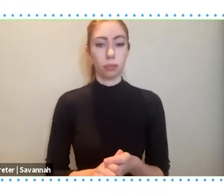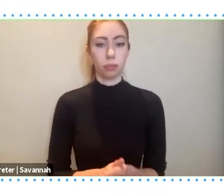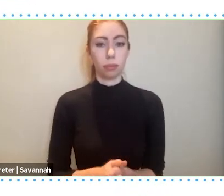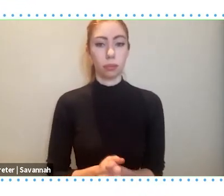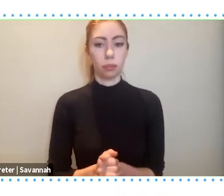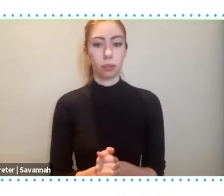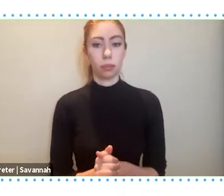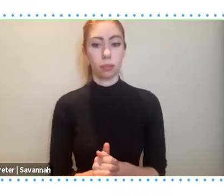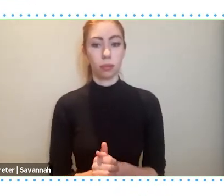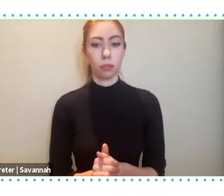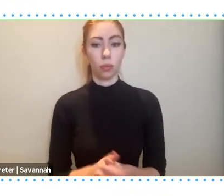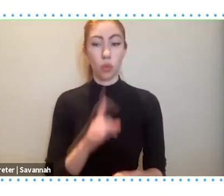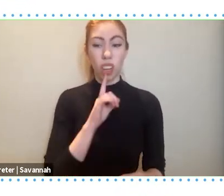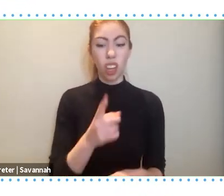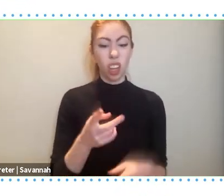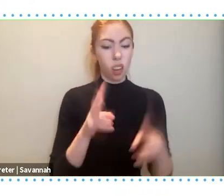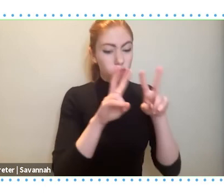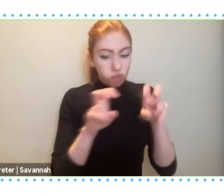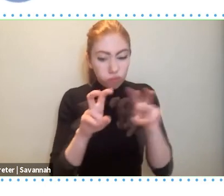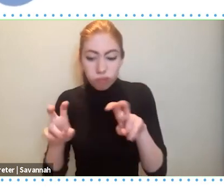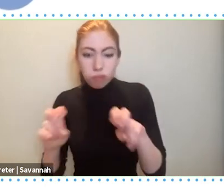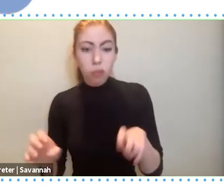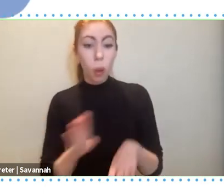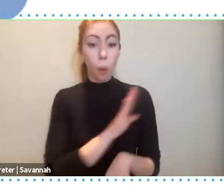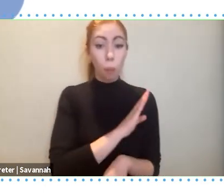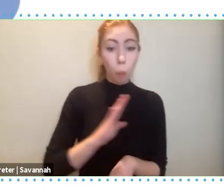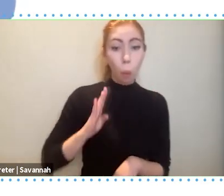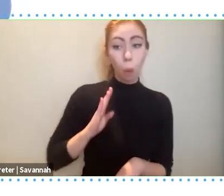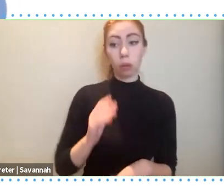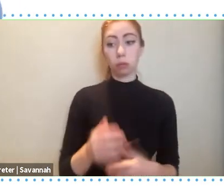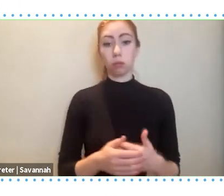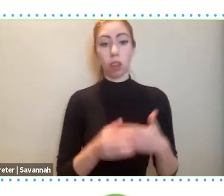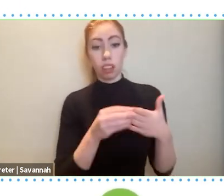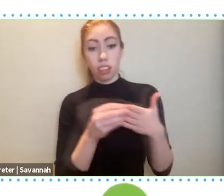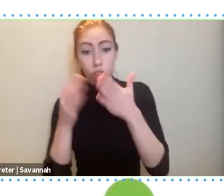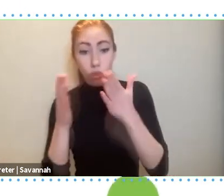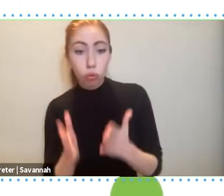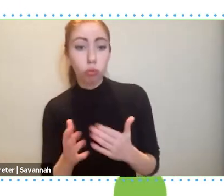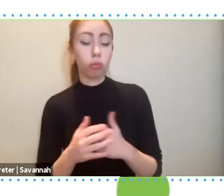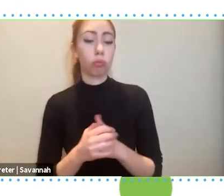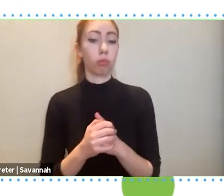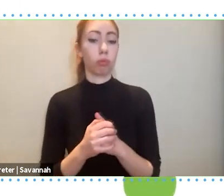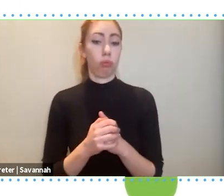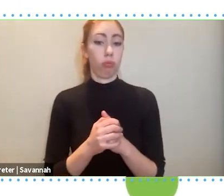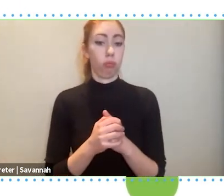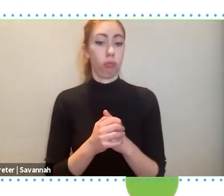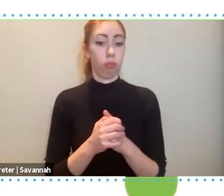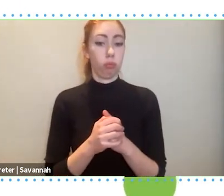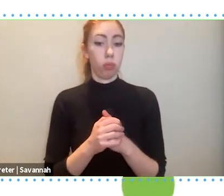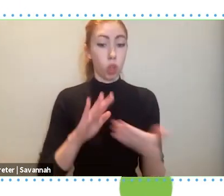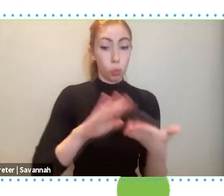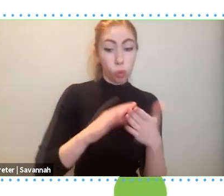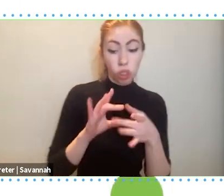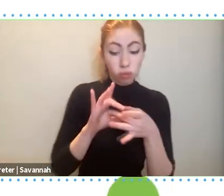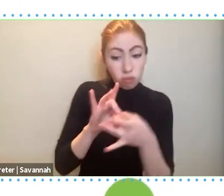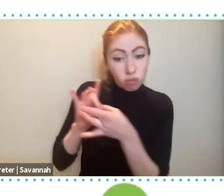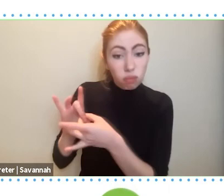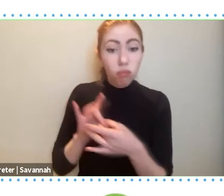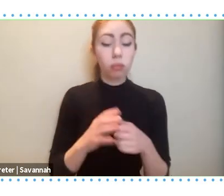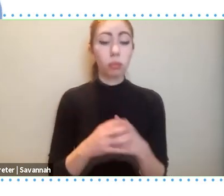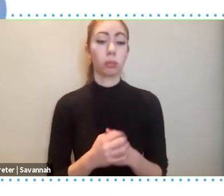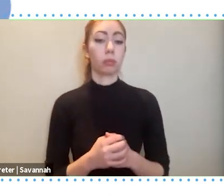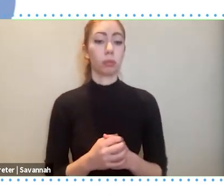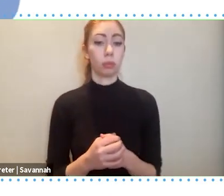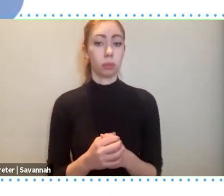board. And also there was a difference of opinion and experience around whether or not boards should be